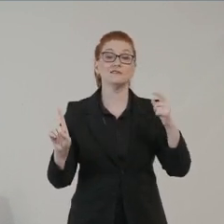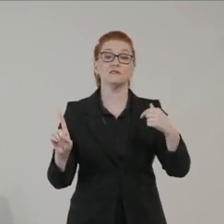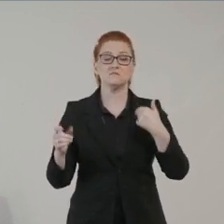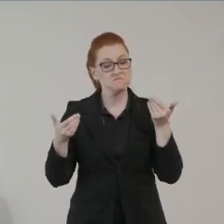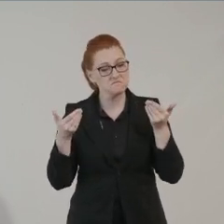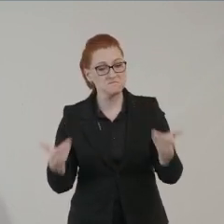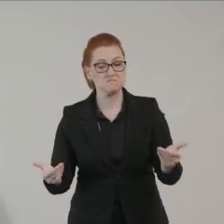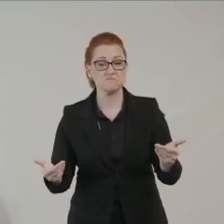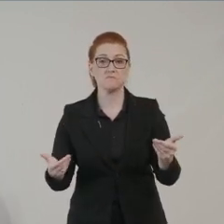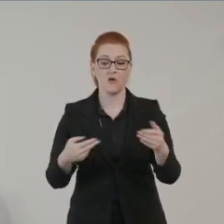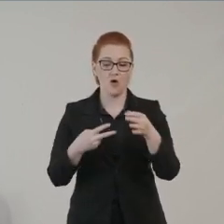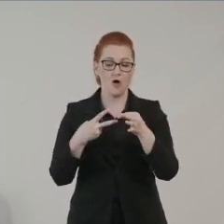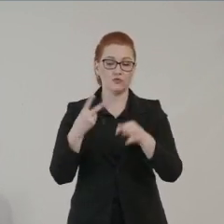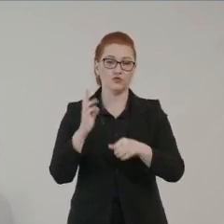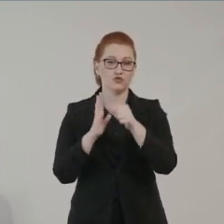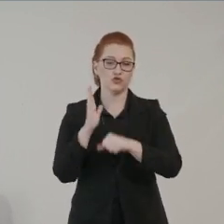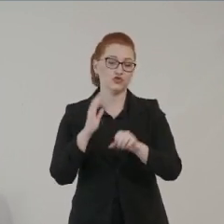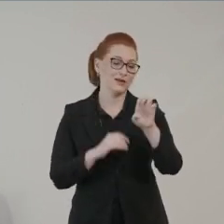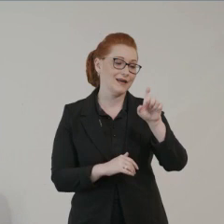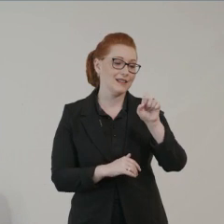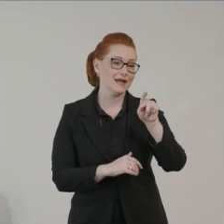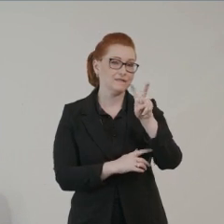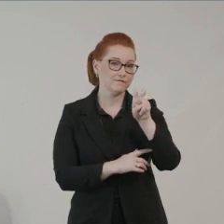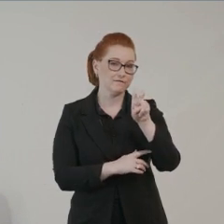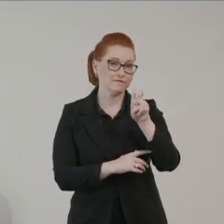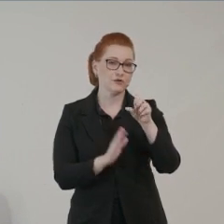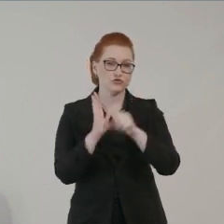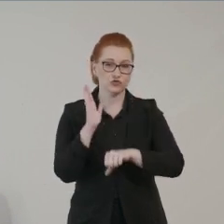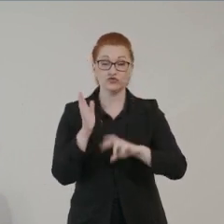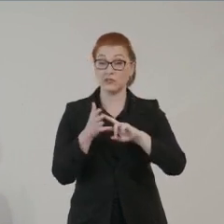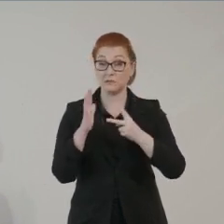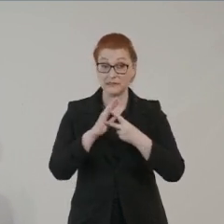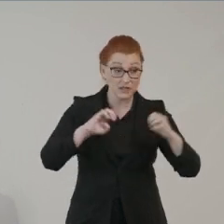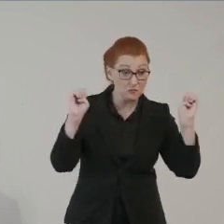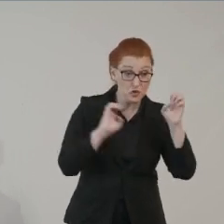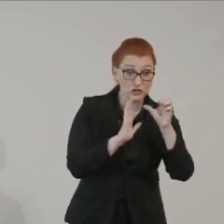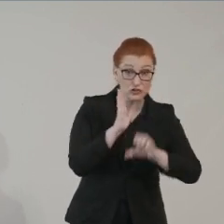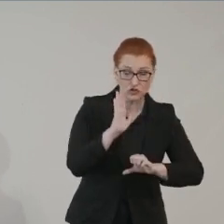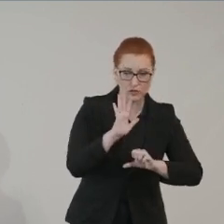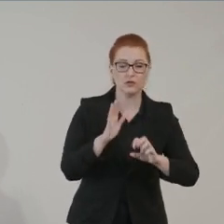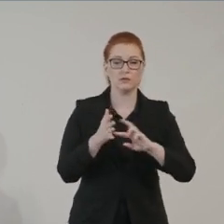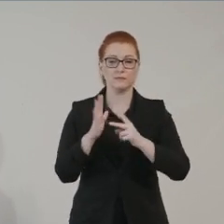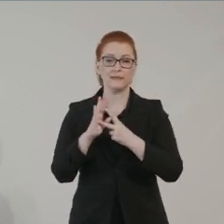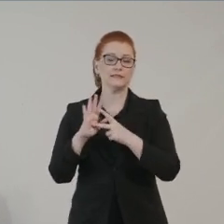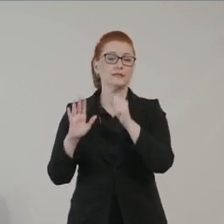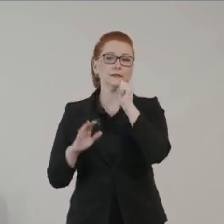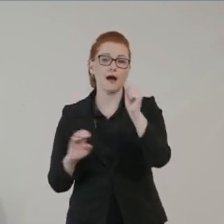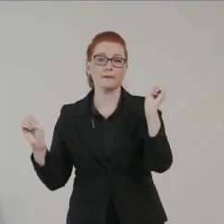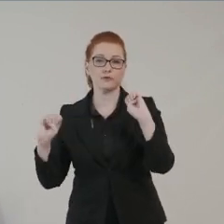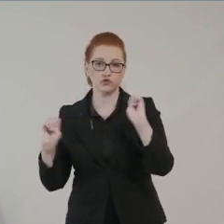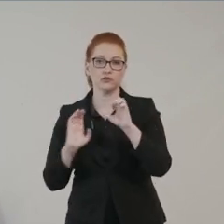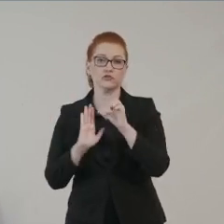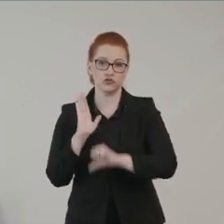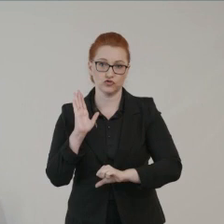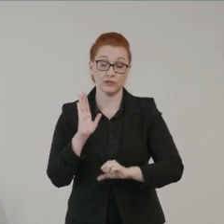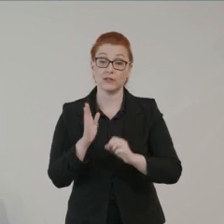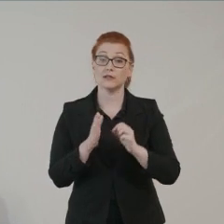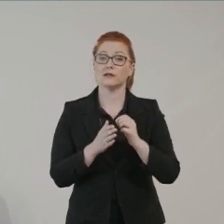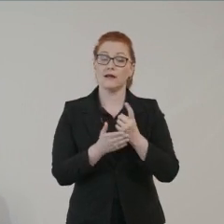by executive order. Last week, our hospitals asked for authorization to resume